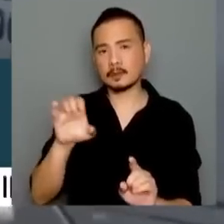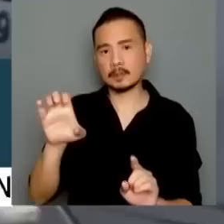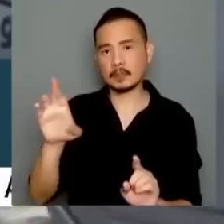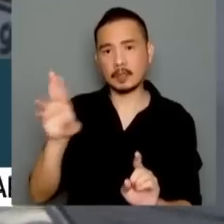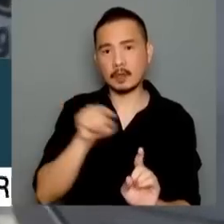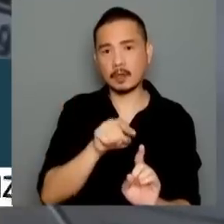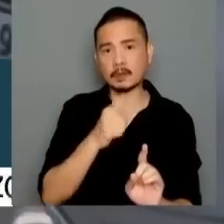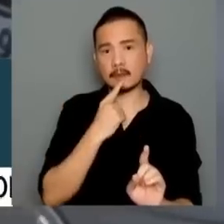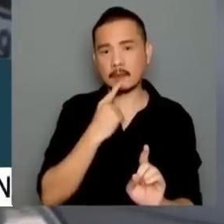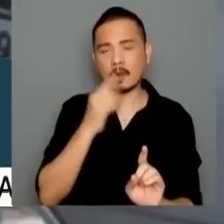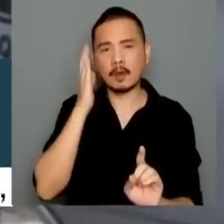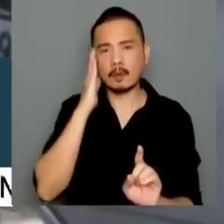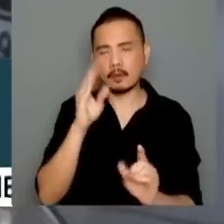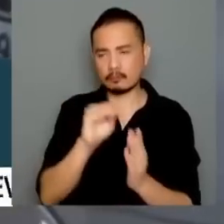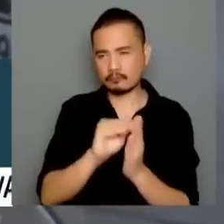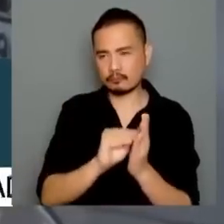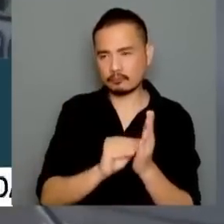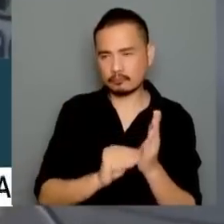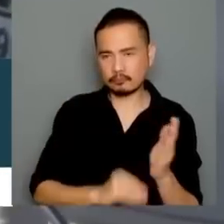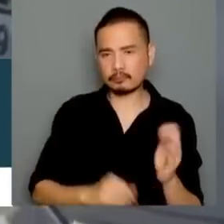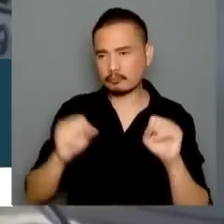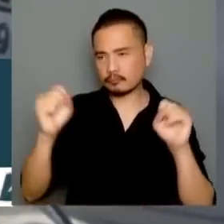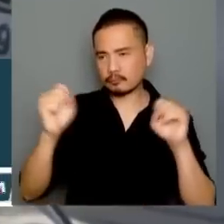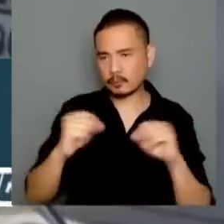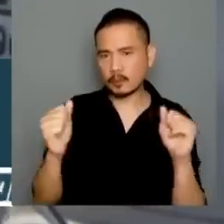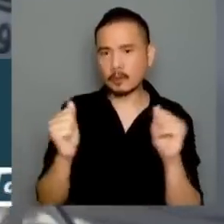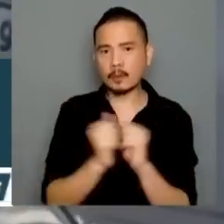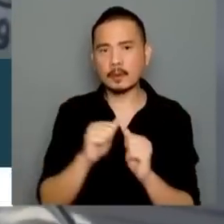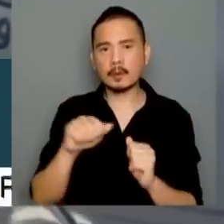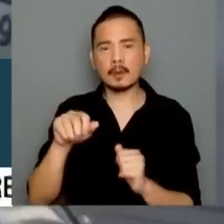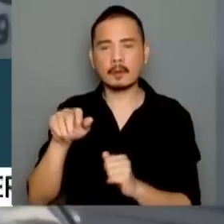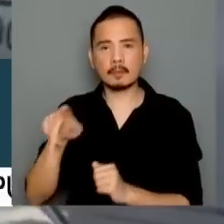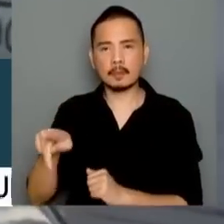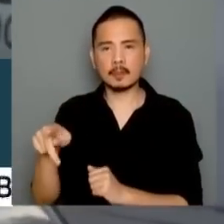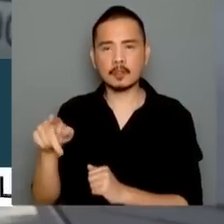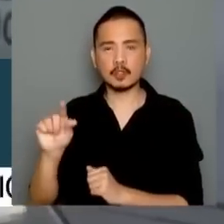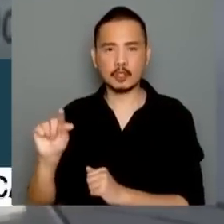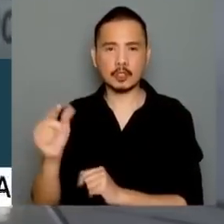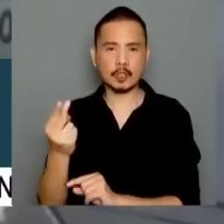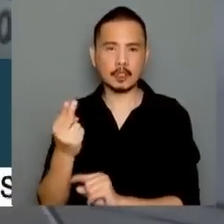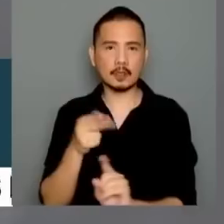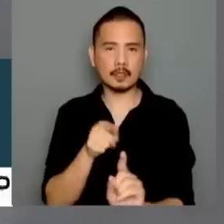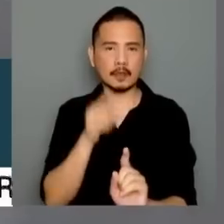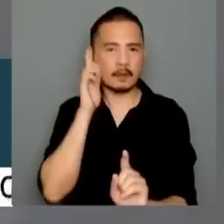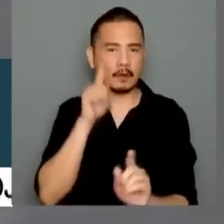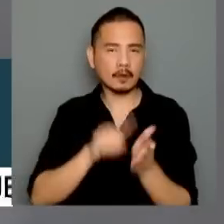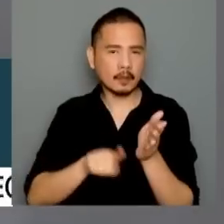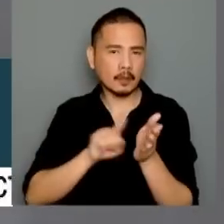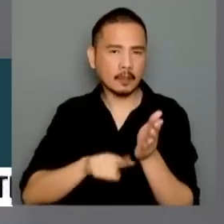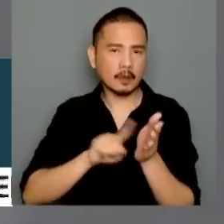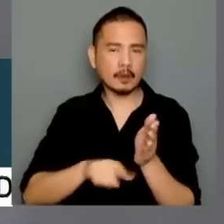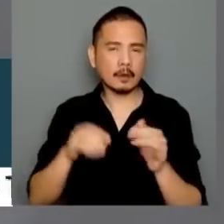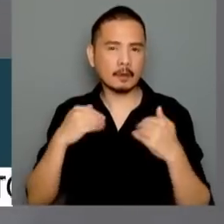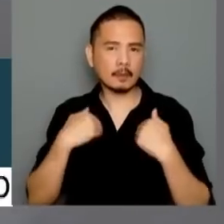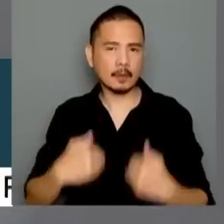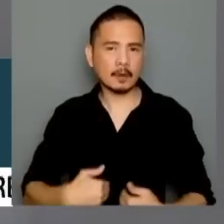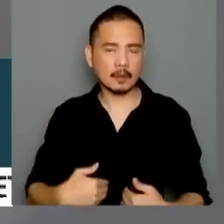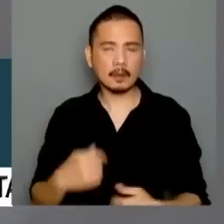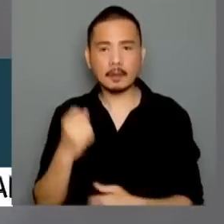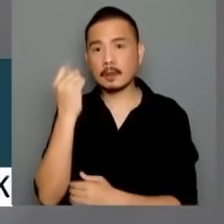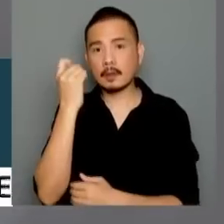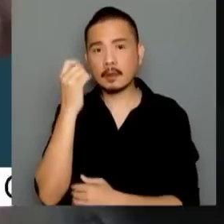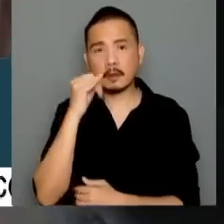to enable the Philippine General Hospital, or PGH, to conduct autopsy on the corpses. But last night, he